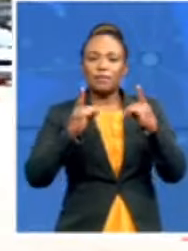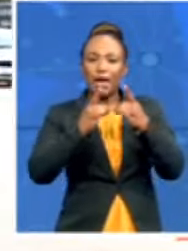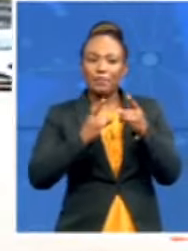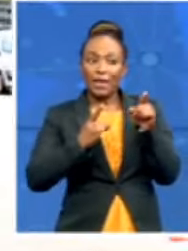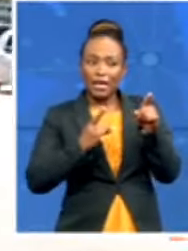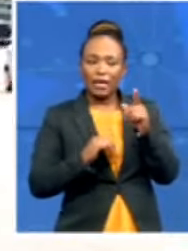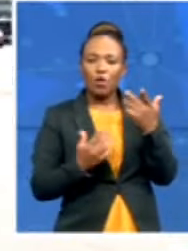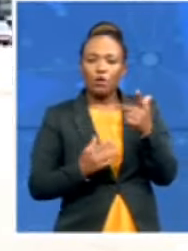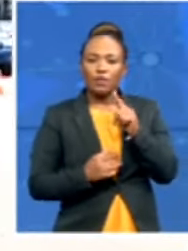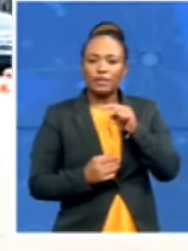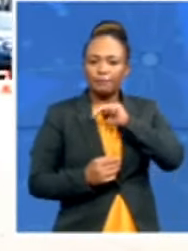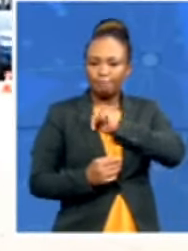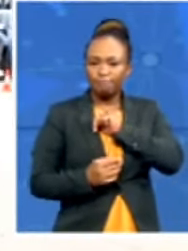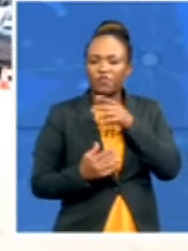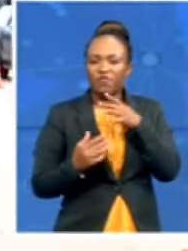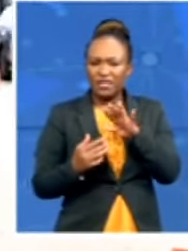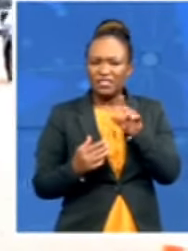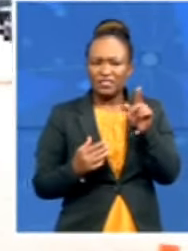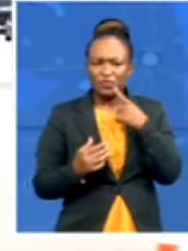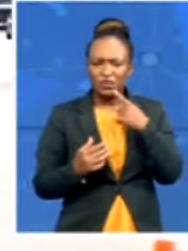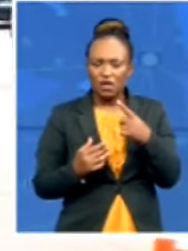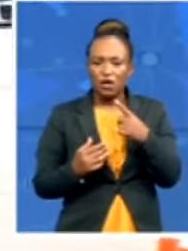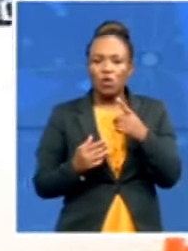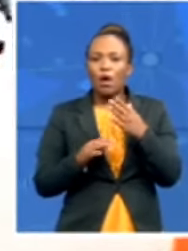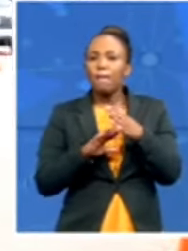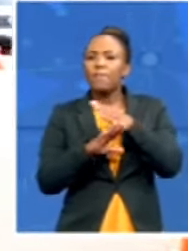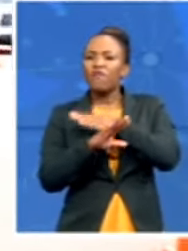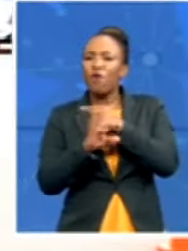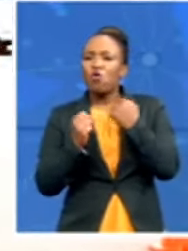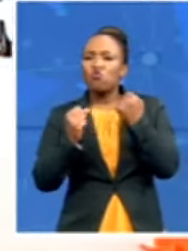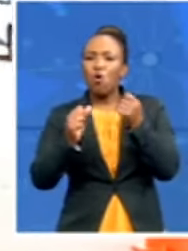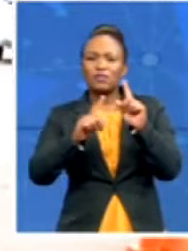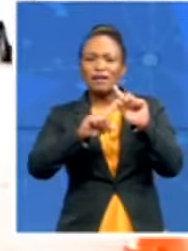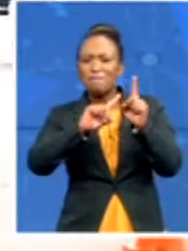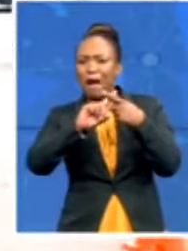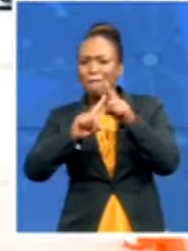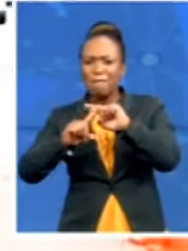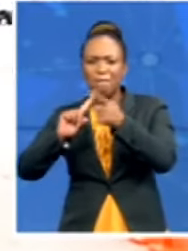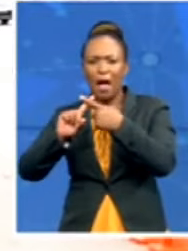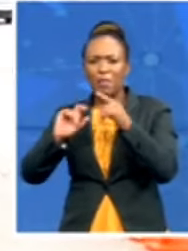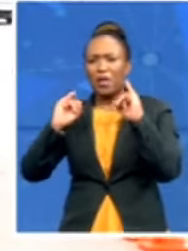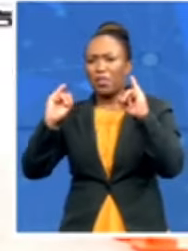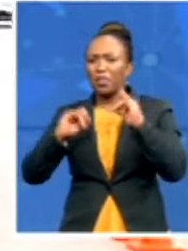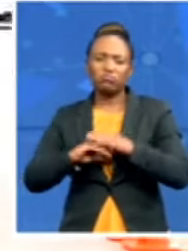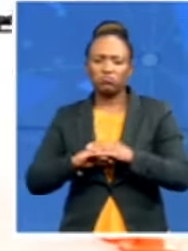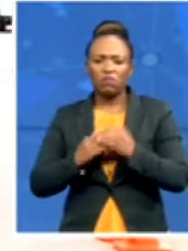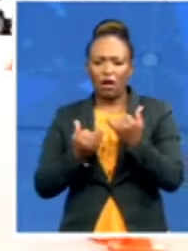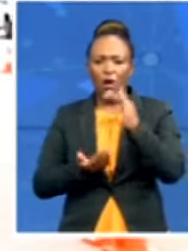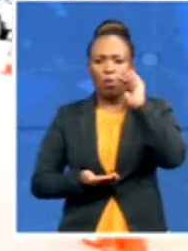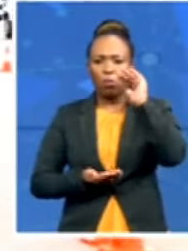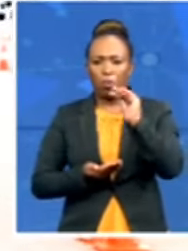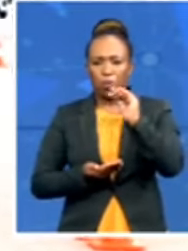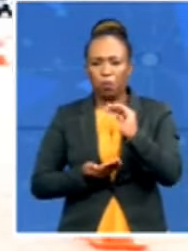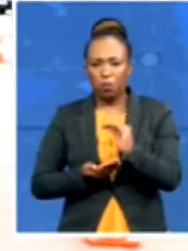in terms of the road crashes and also some of the fatalities which are often heightened, especially during